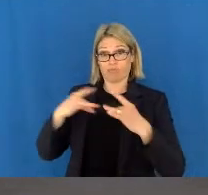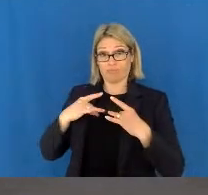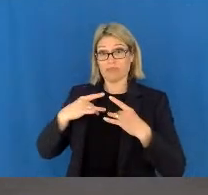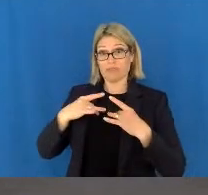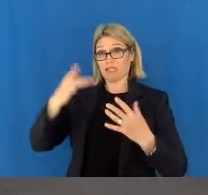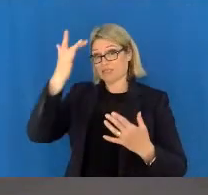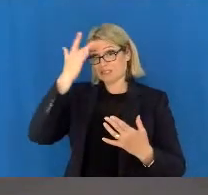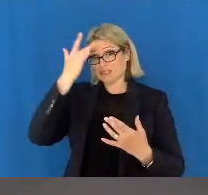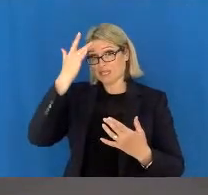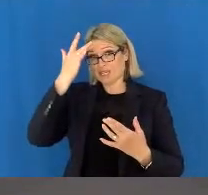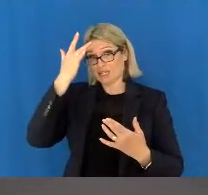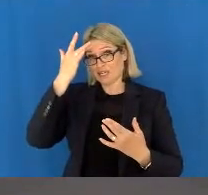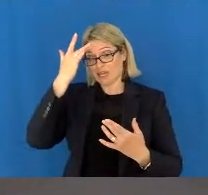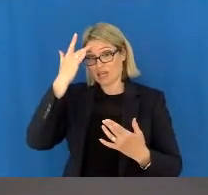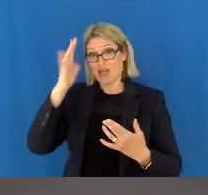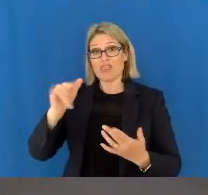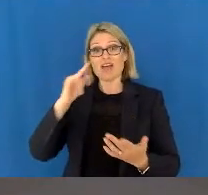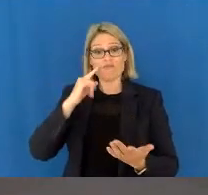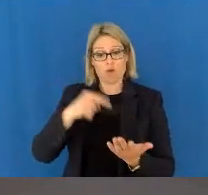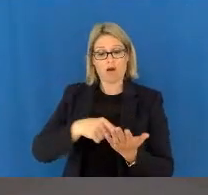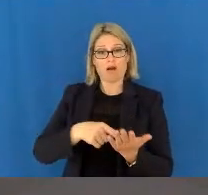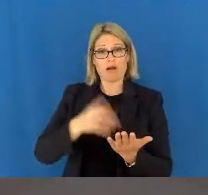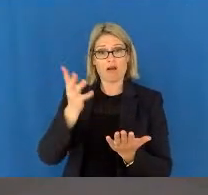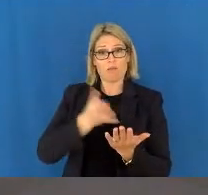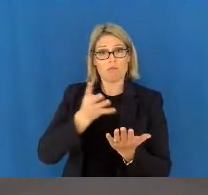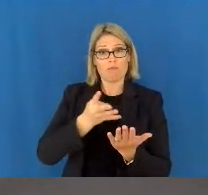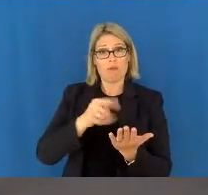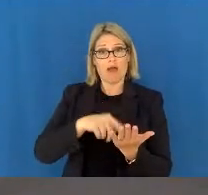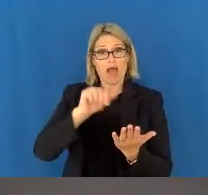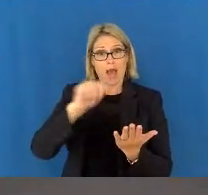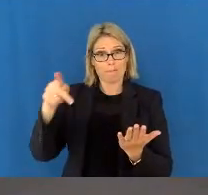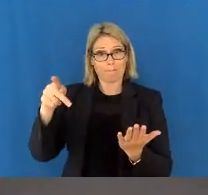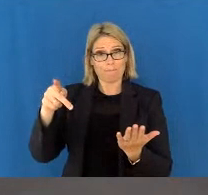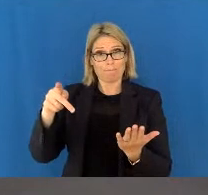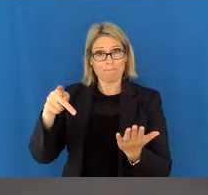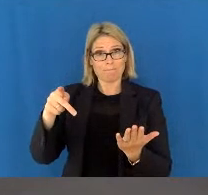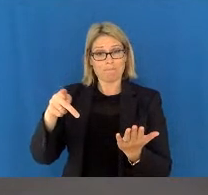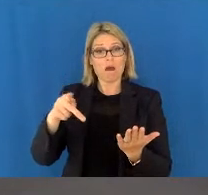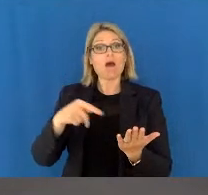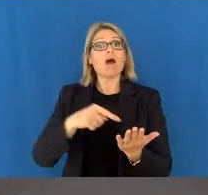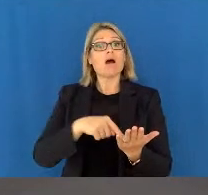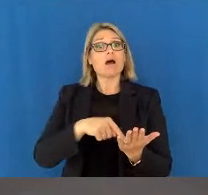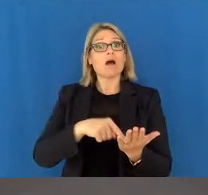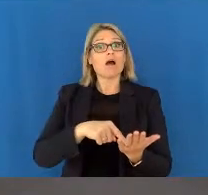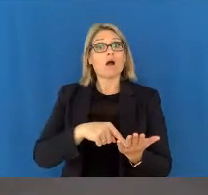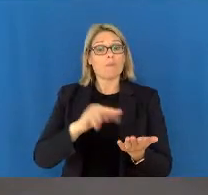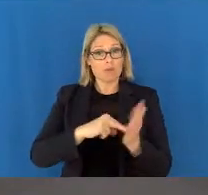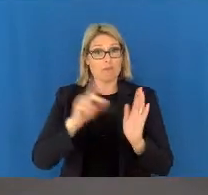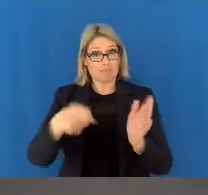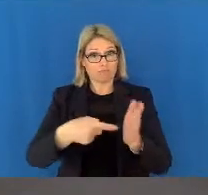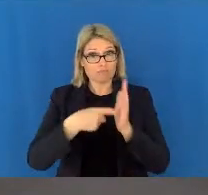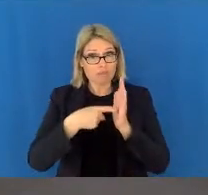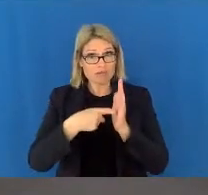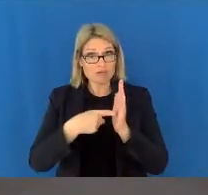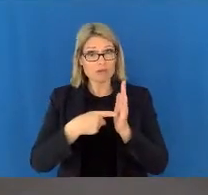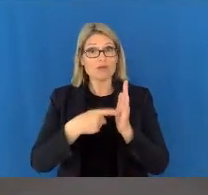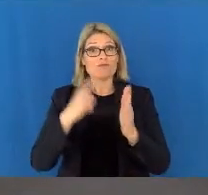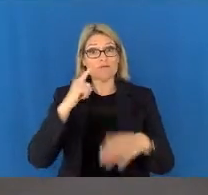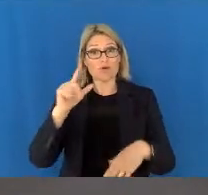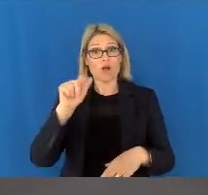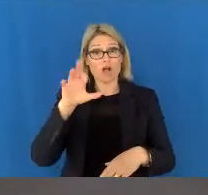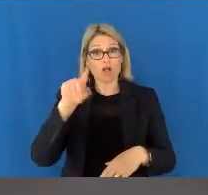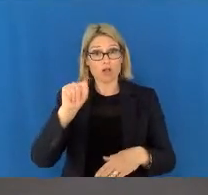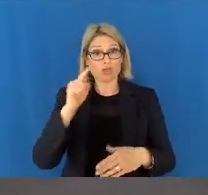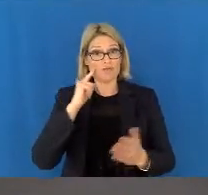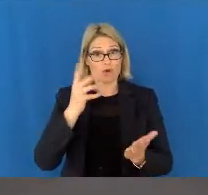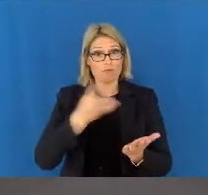update the Alert COVID app? Is this done voluntarily or is this mandatory? Dr. Russell.